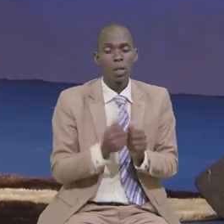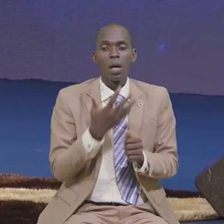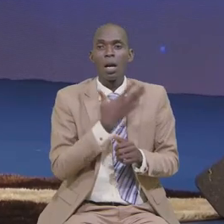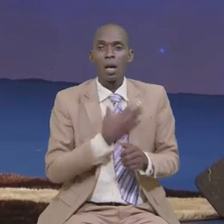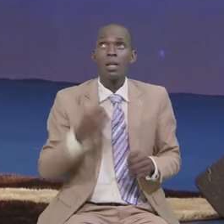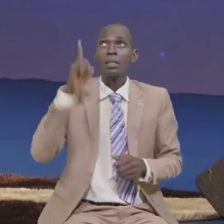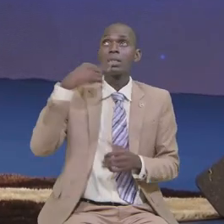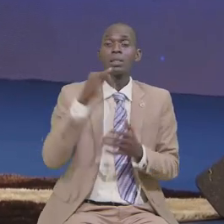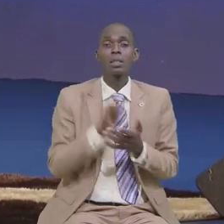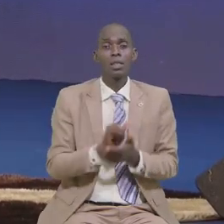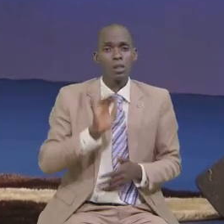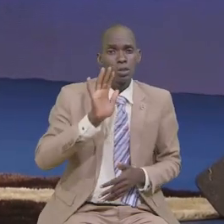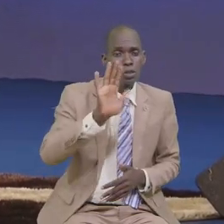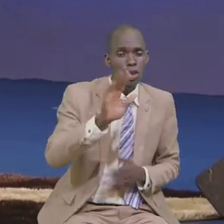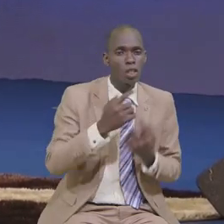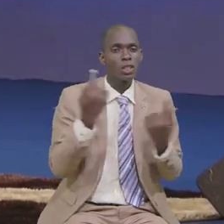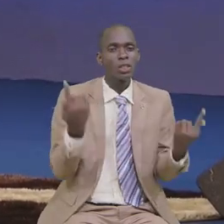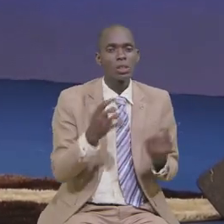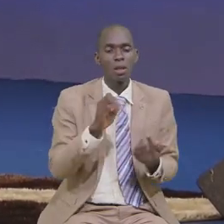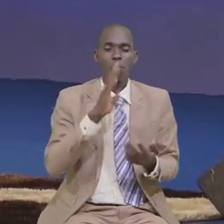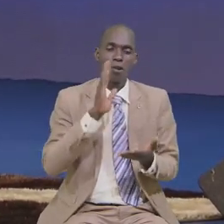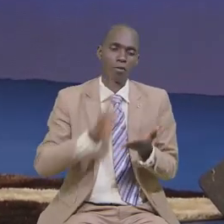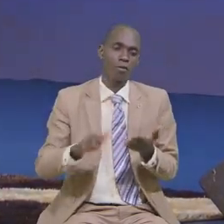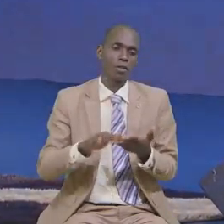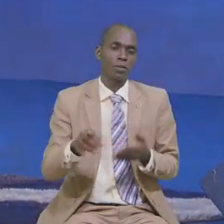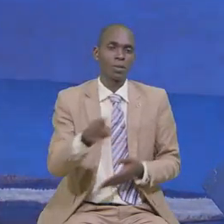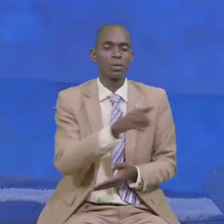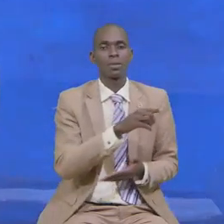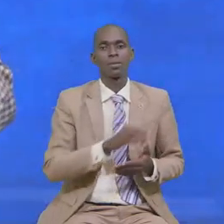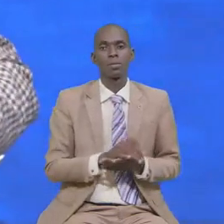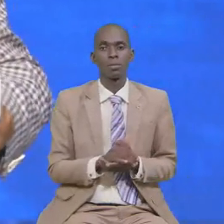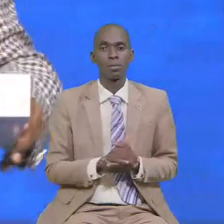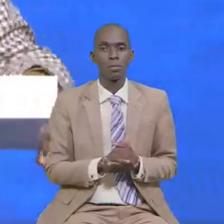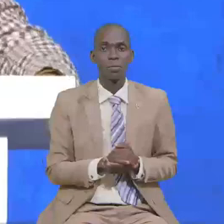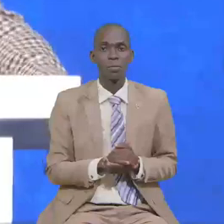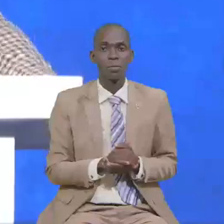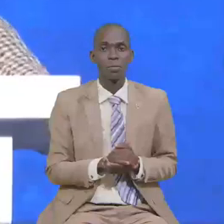thy sins be forgiven thee.